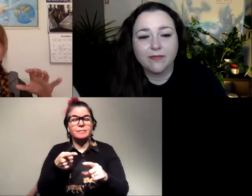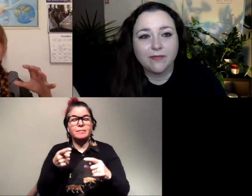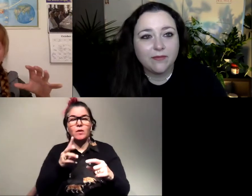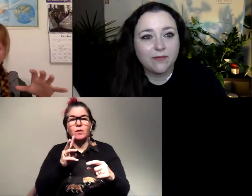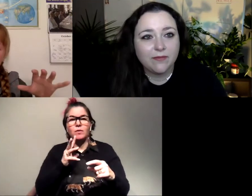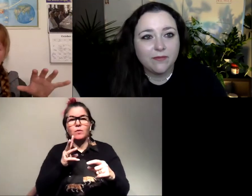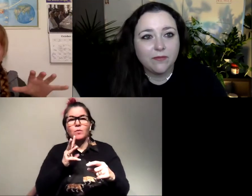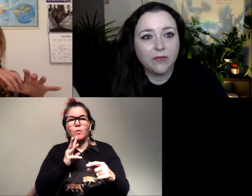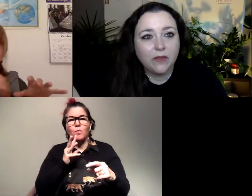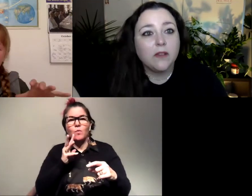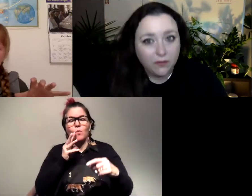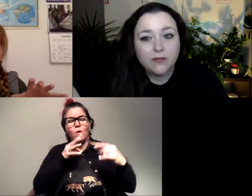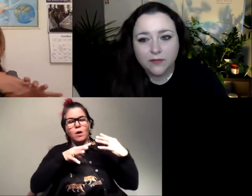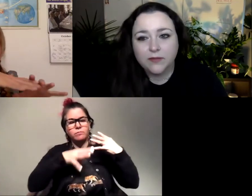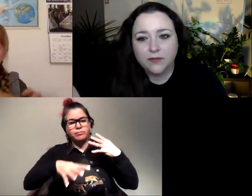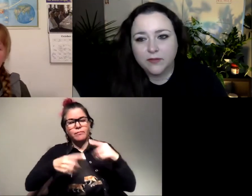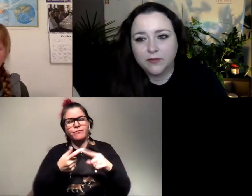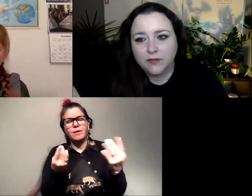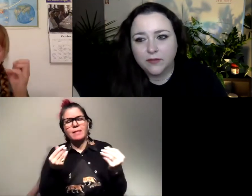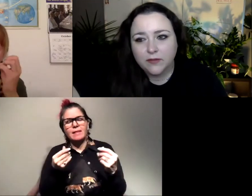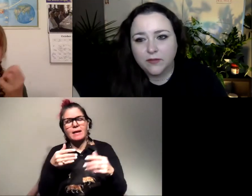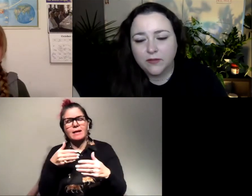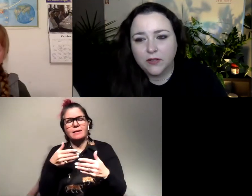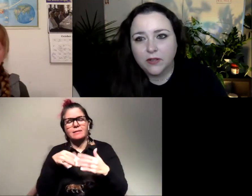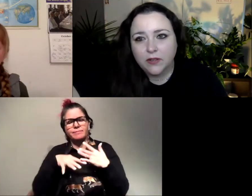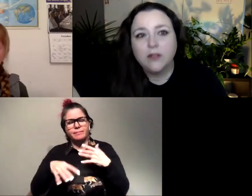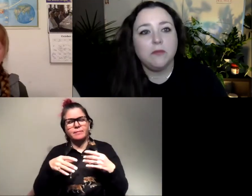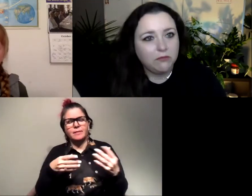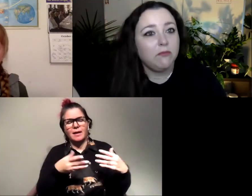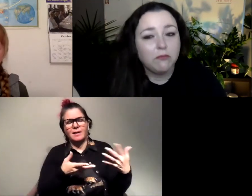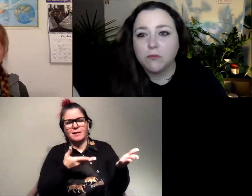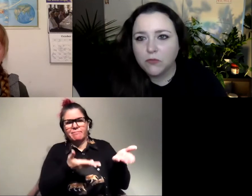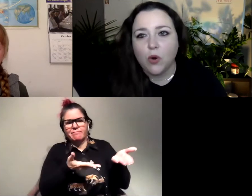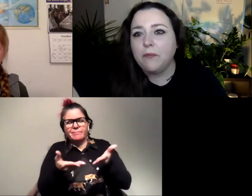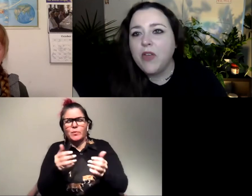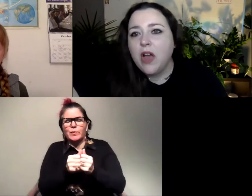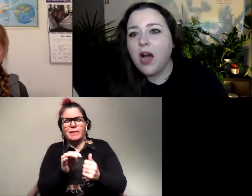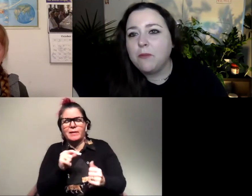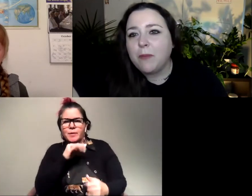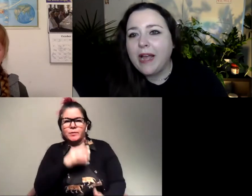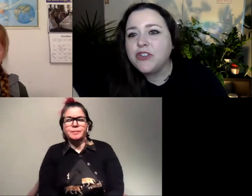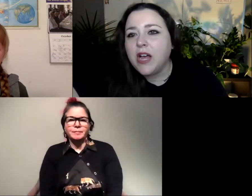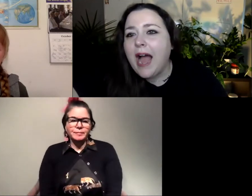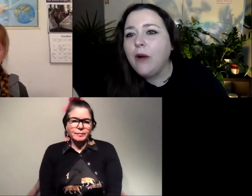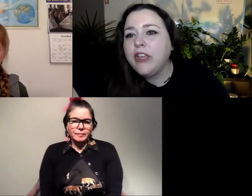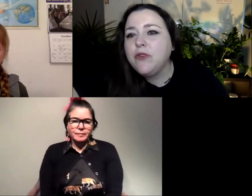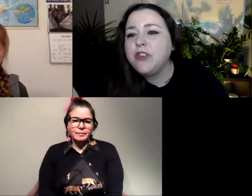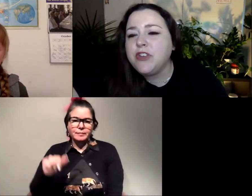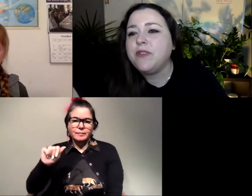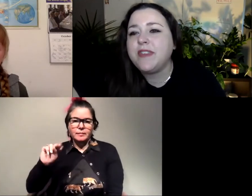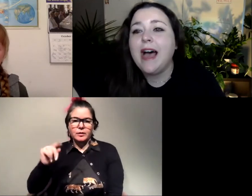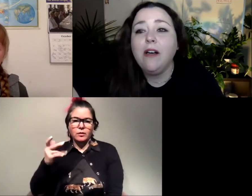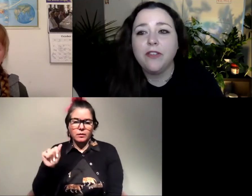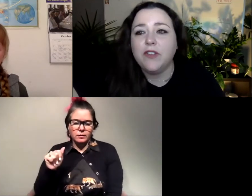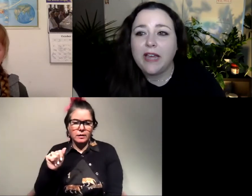it's from water that's running off the land and into the lake, and it carries with it a bunch of pollution. Cool. From Angela, how can you